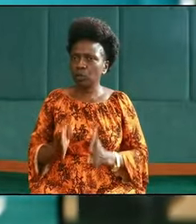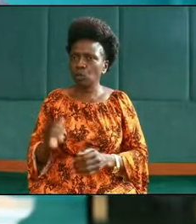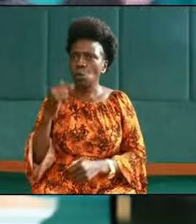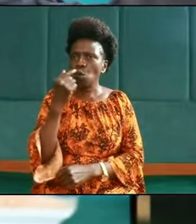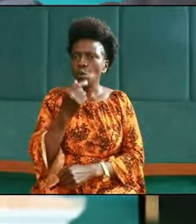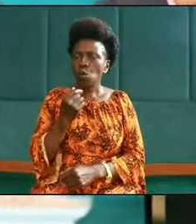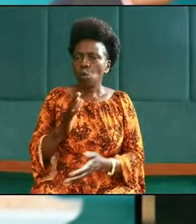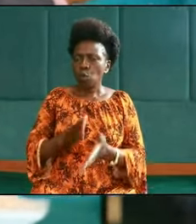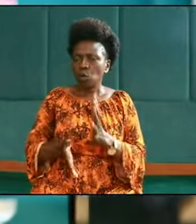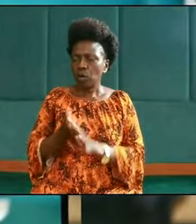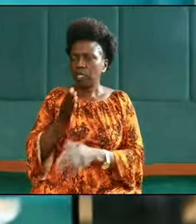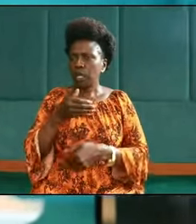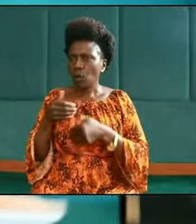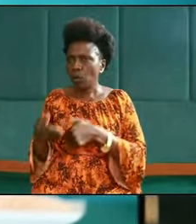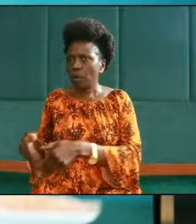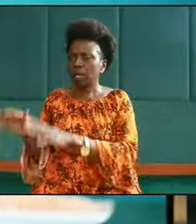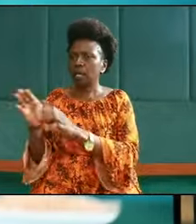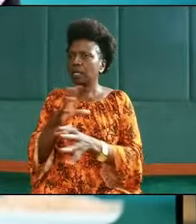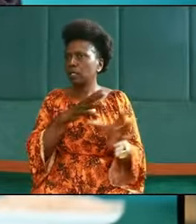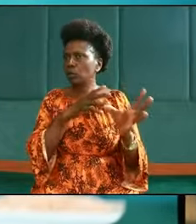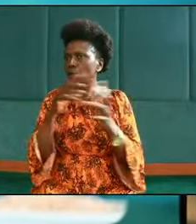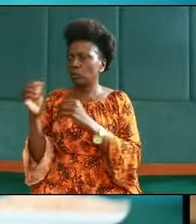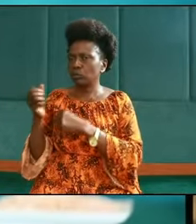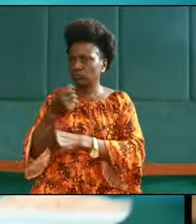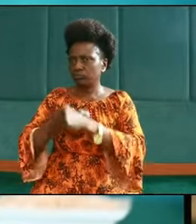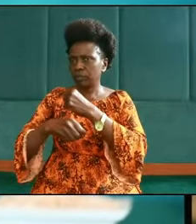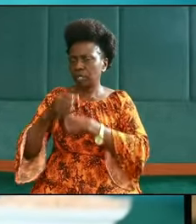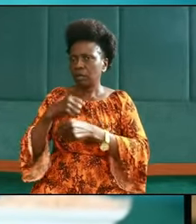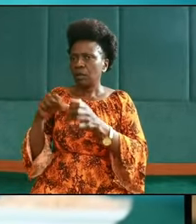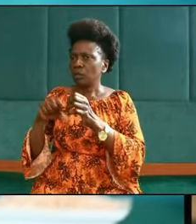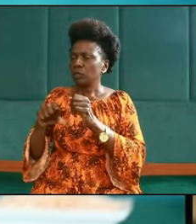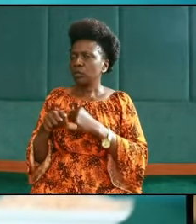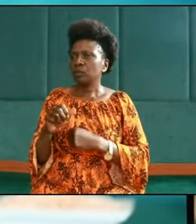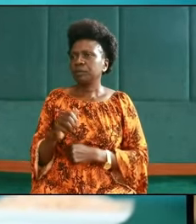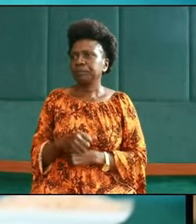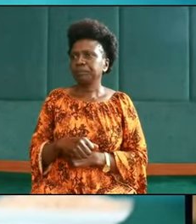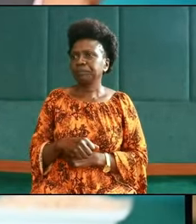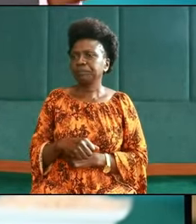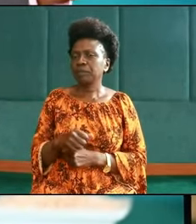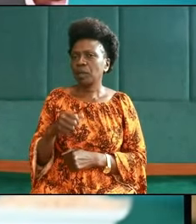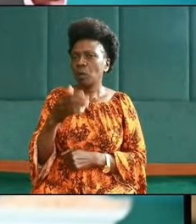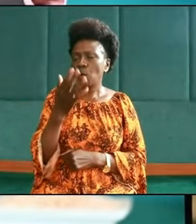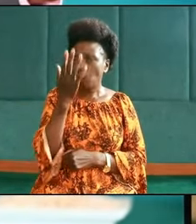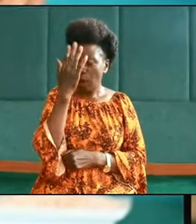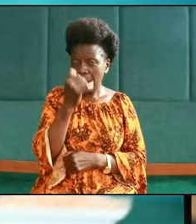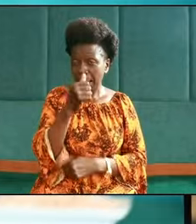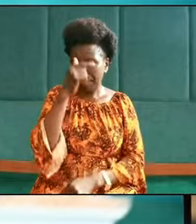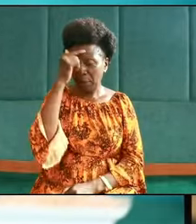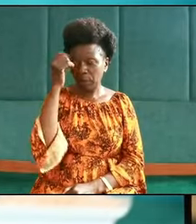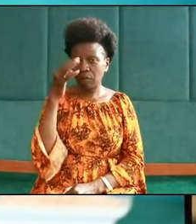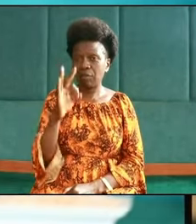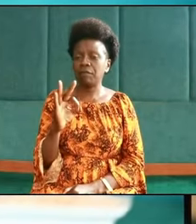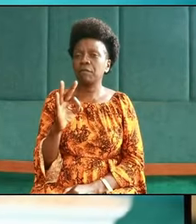who runs away and goes to practice prostitution because